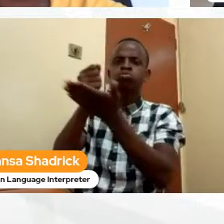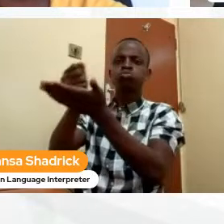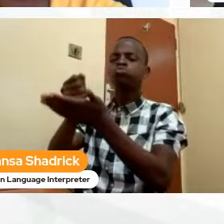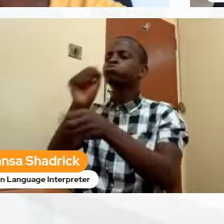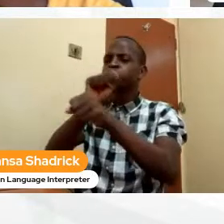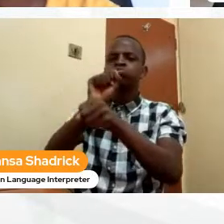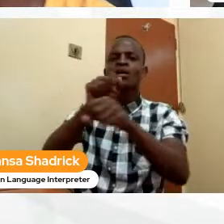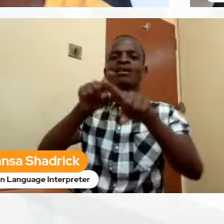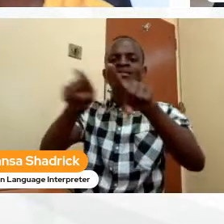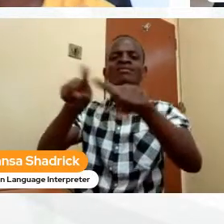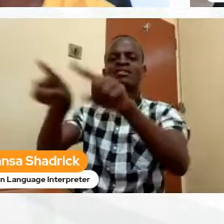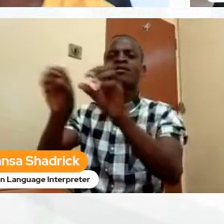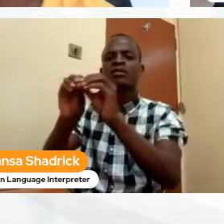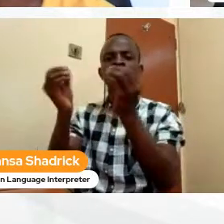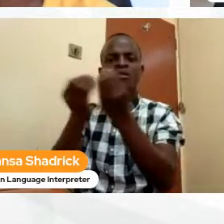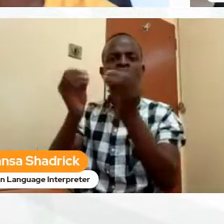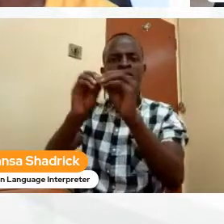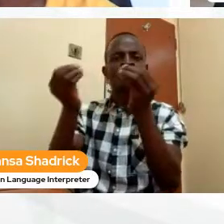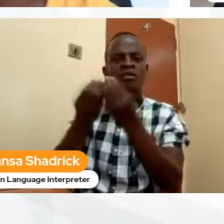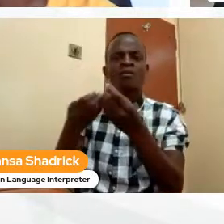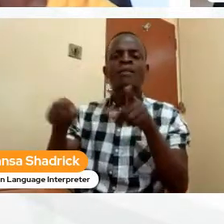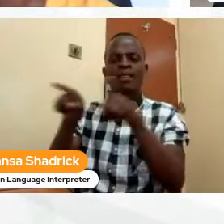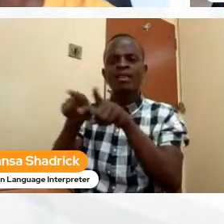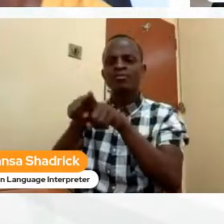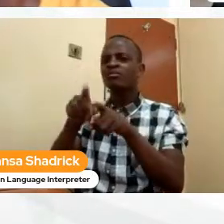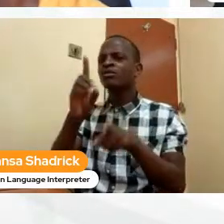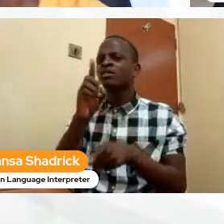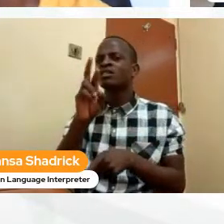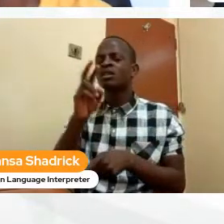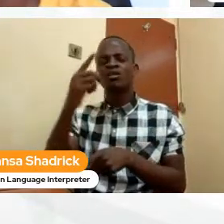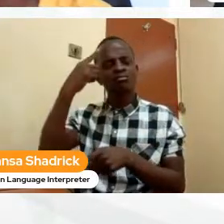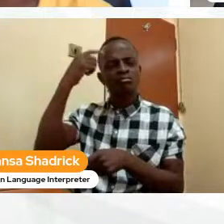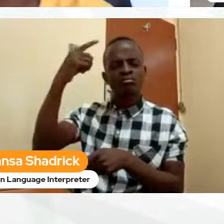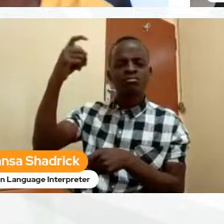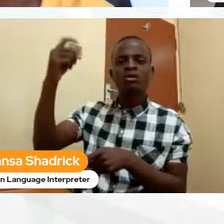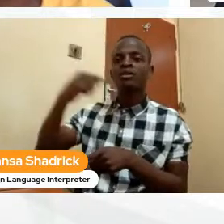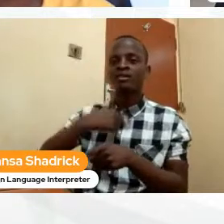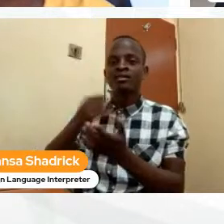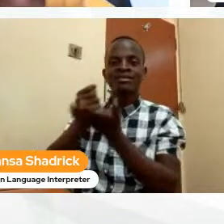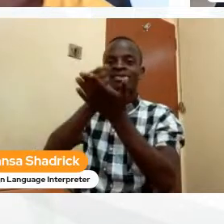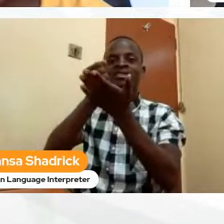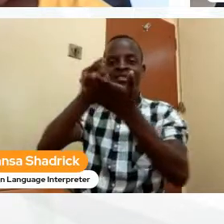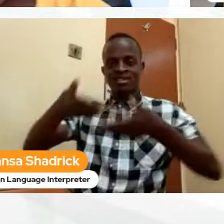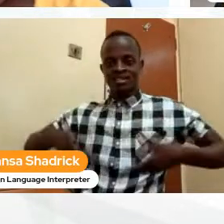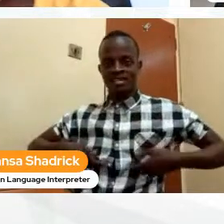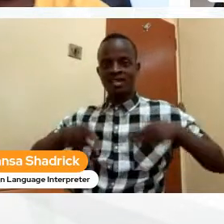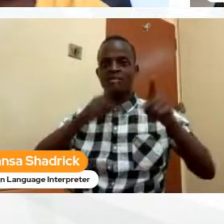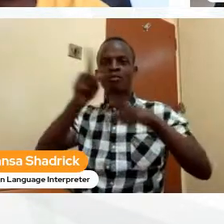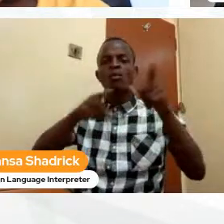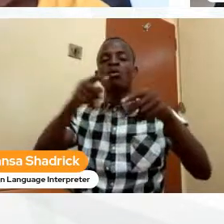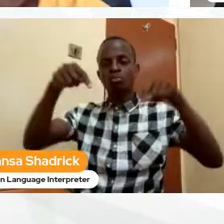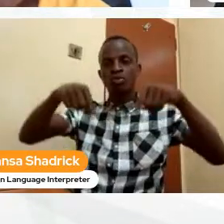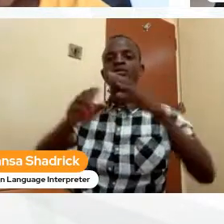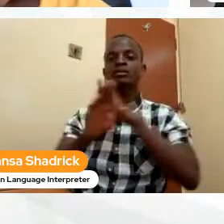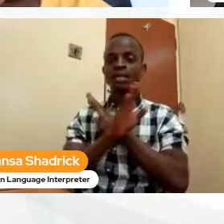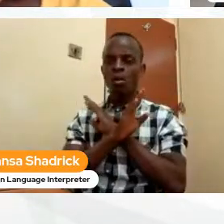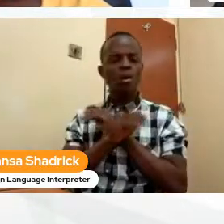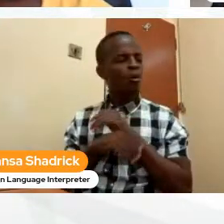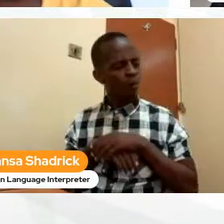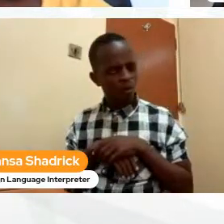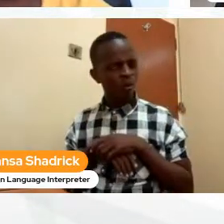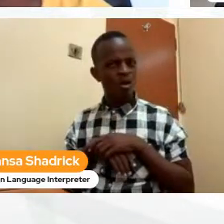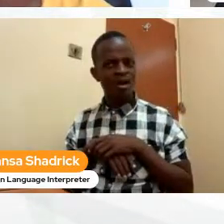the project. Also, Dreams in the Foundation for Adolescent Girls and Young People in Zambia. So these are